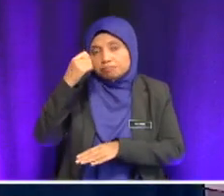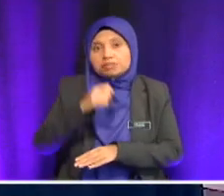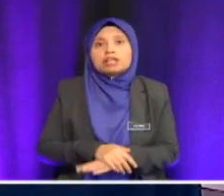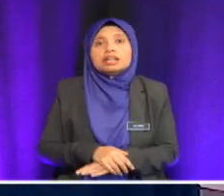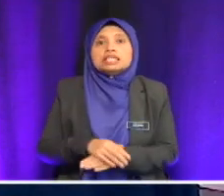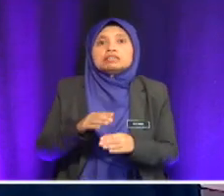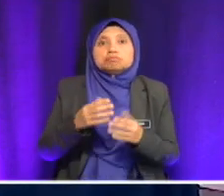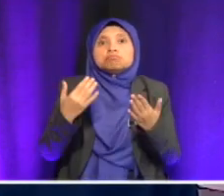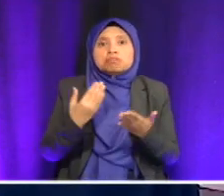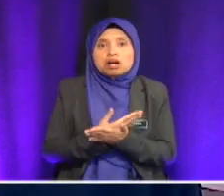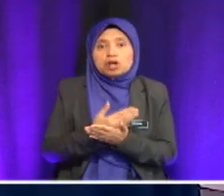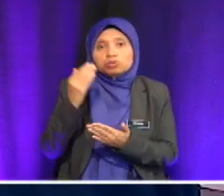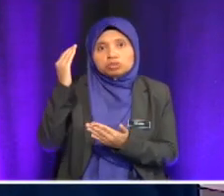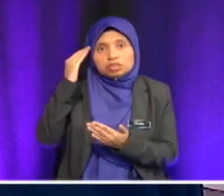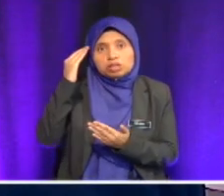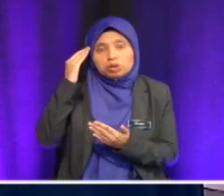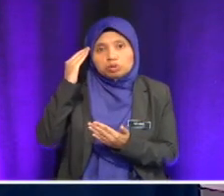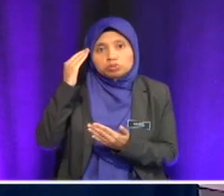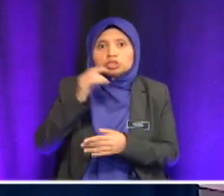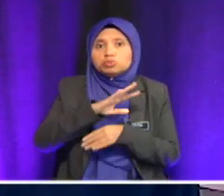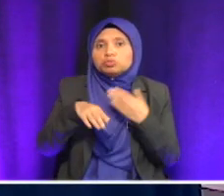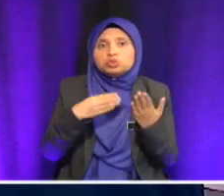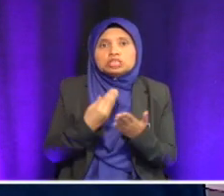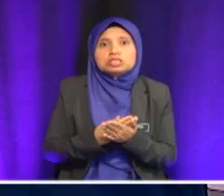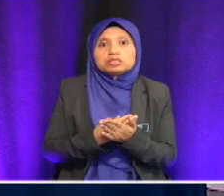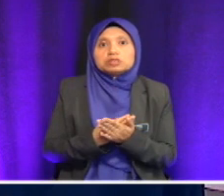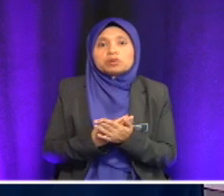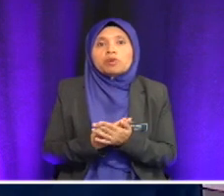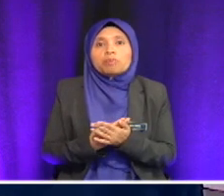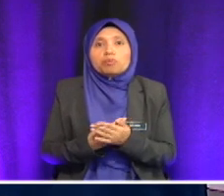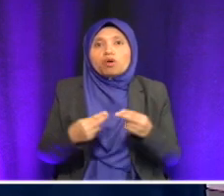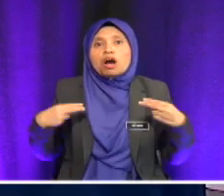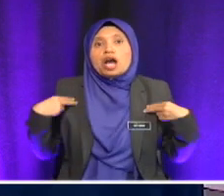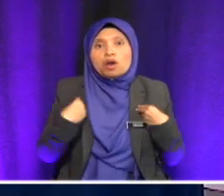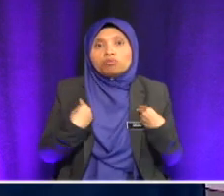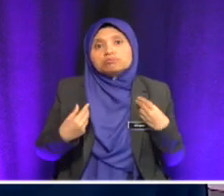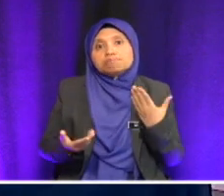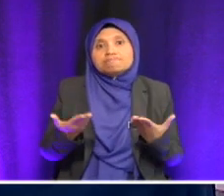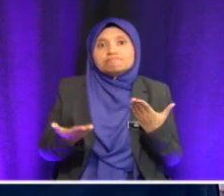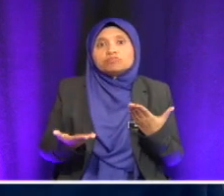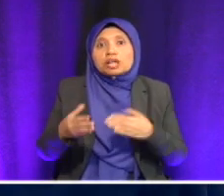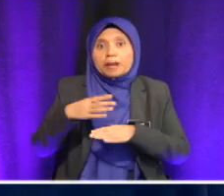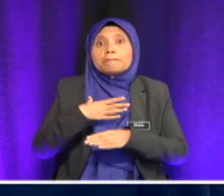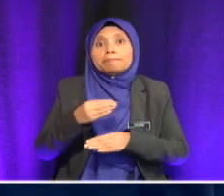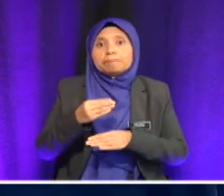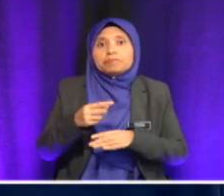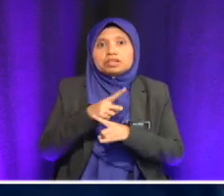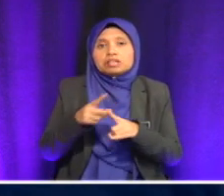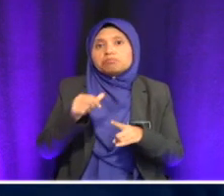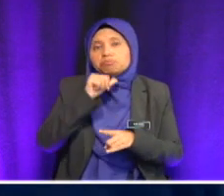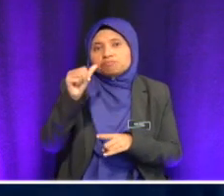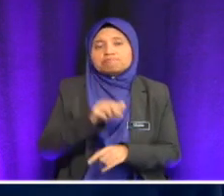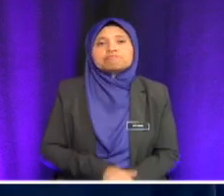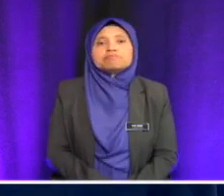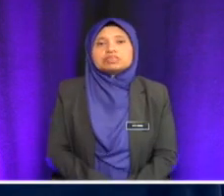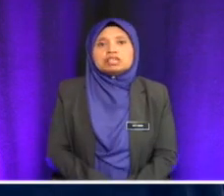they are living in North Pole, so Yeah. everything is white, so it Yeah. makes us look as if the color is Wow. white as well. That's a very interesting fact. Thank you, Shamimi.